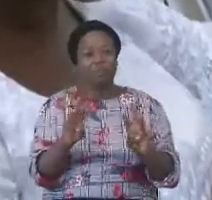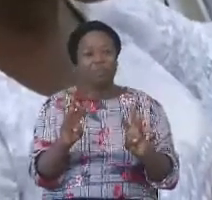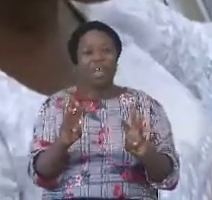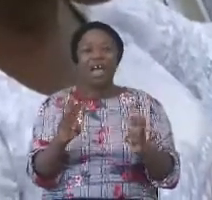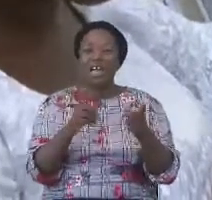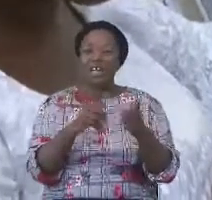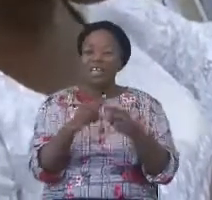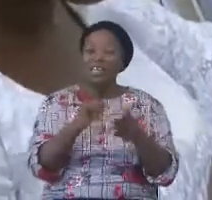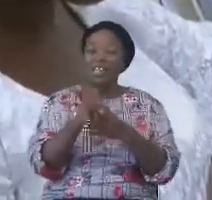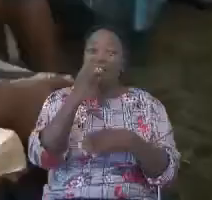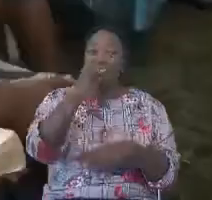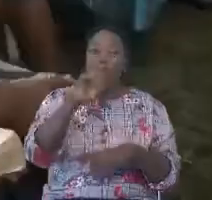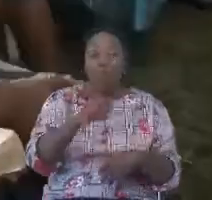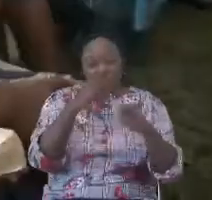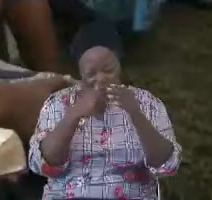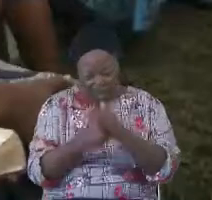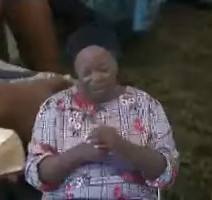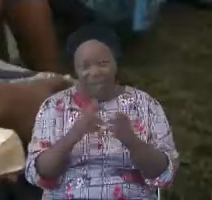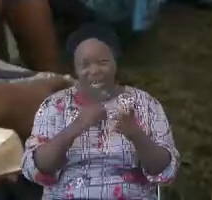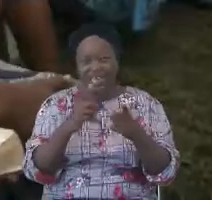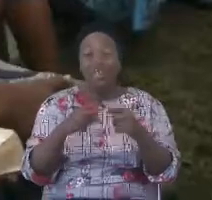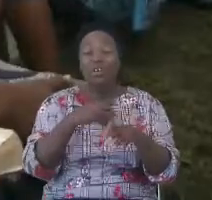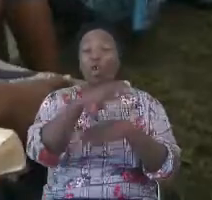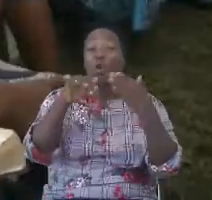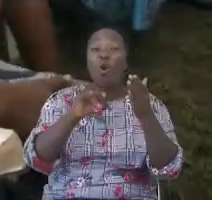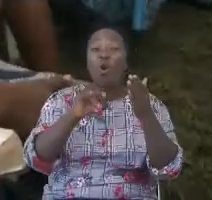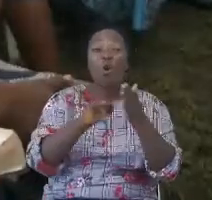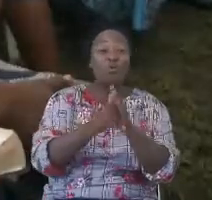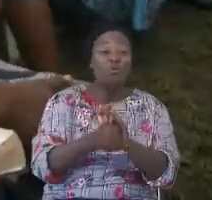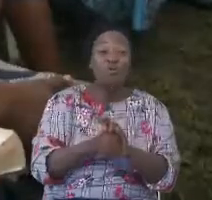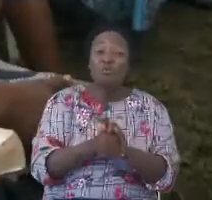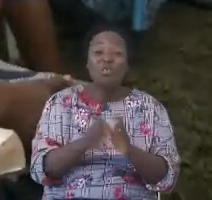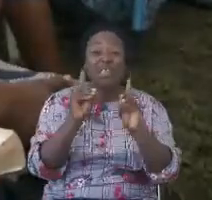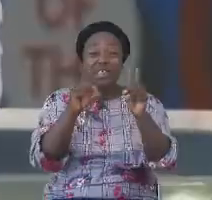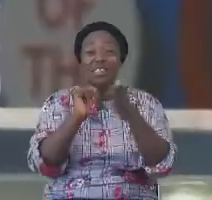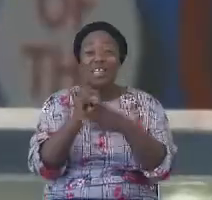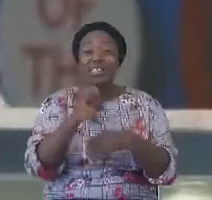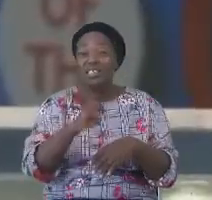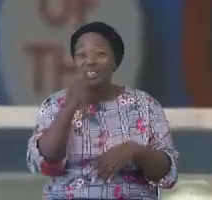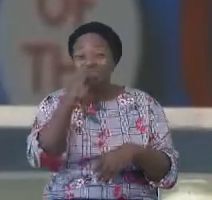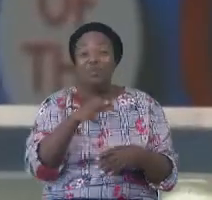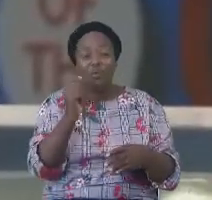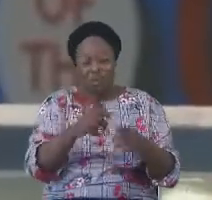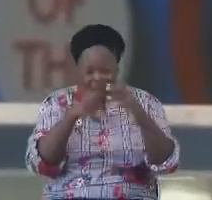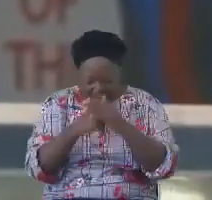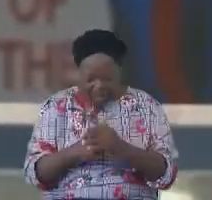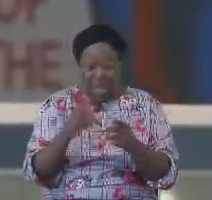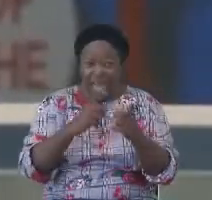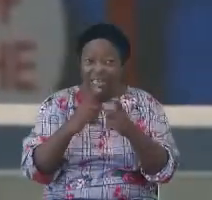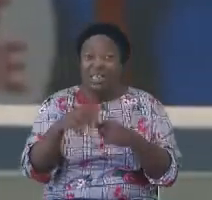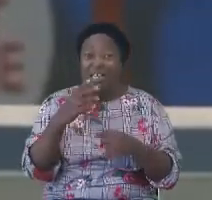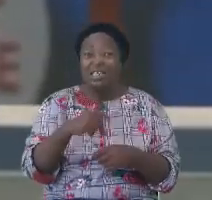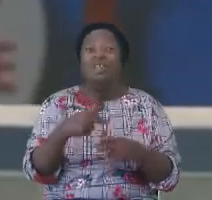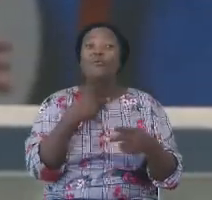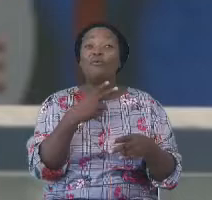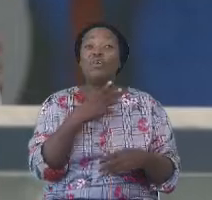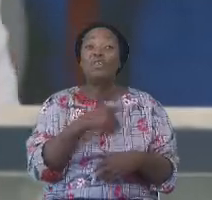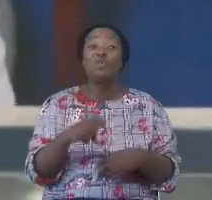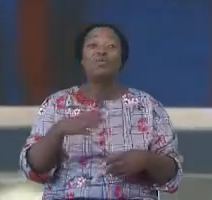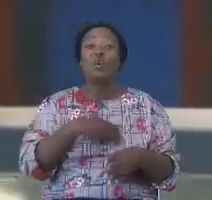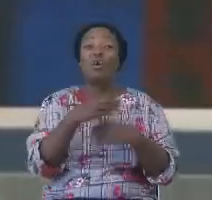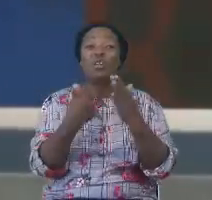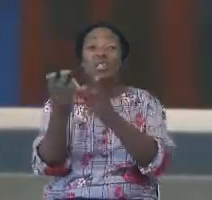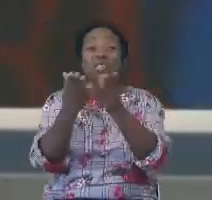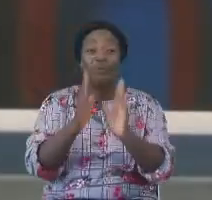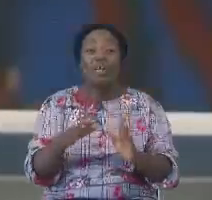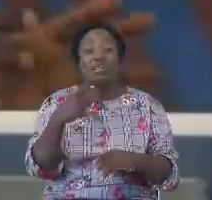sickness has to bow that evil has to bow and the destiny that is evil that sinner